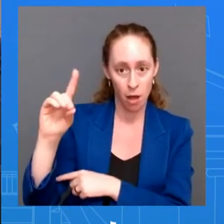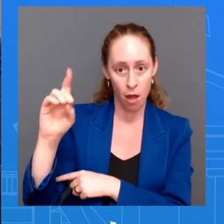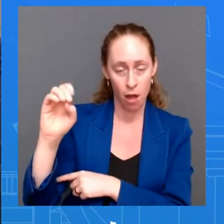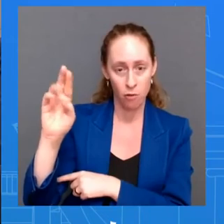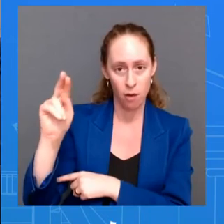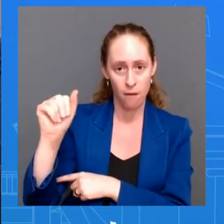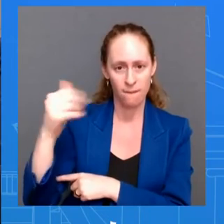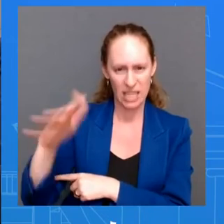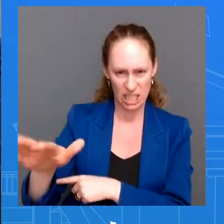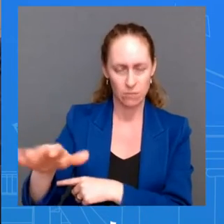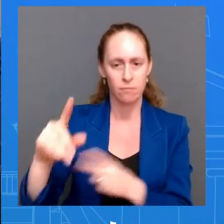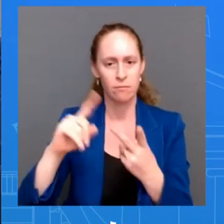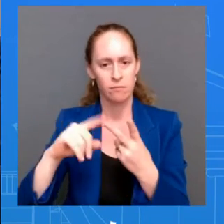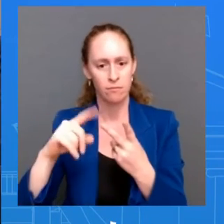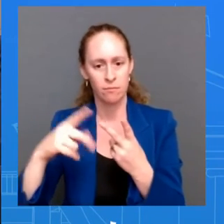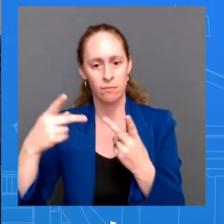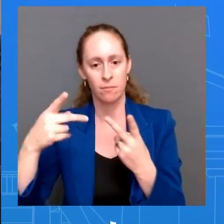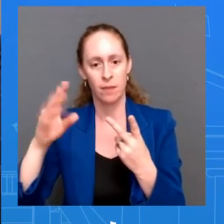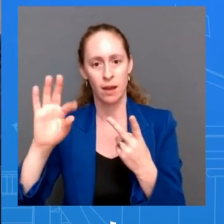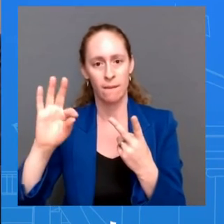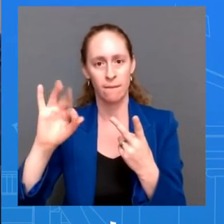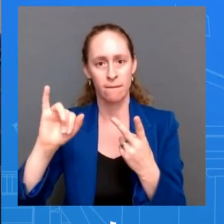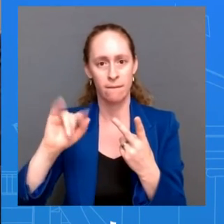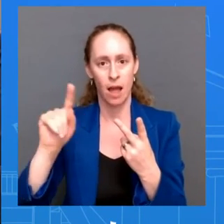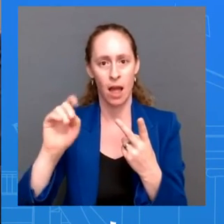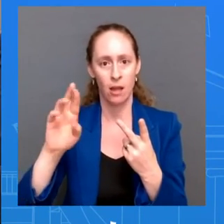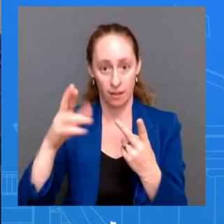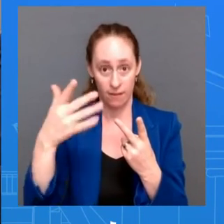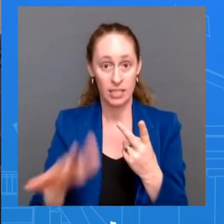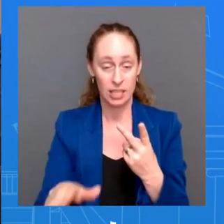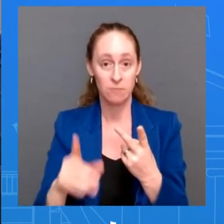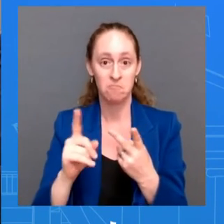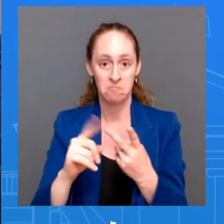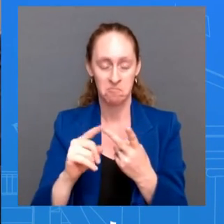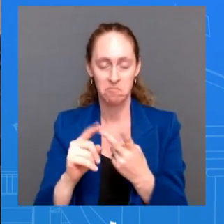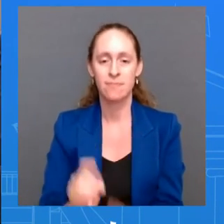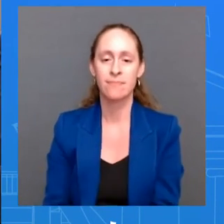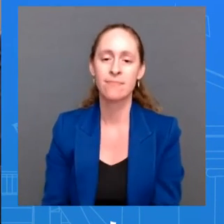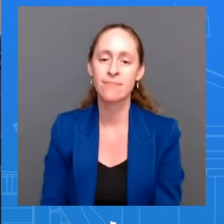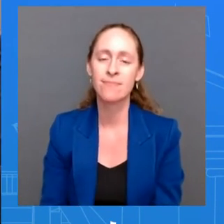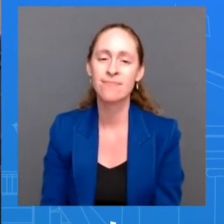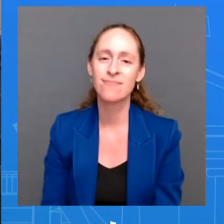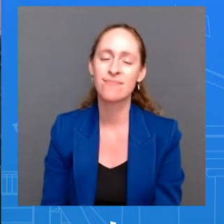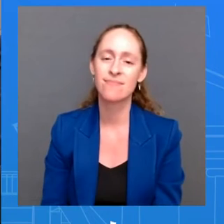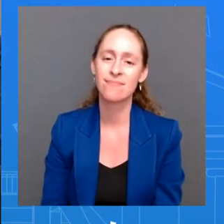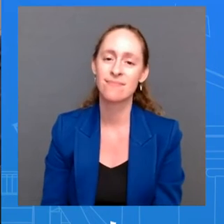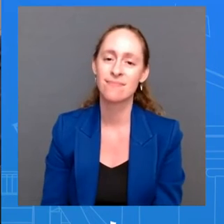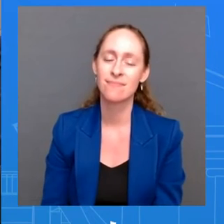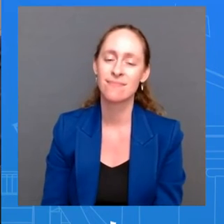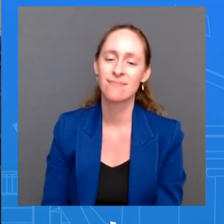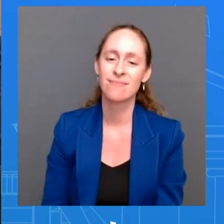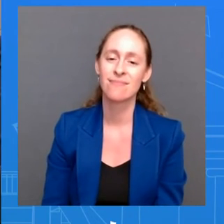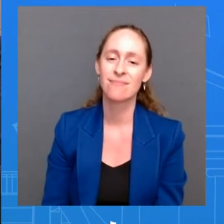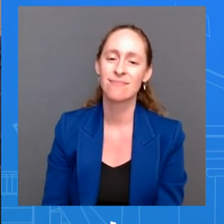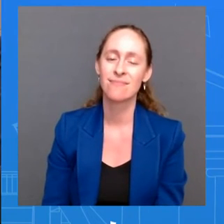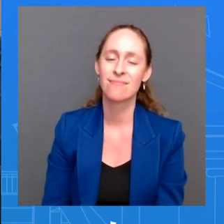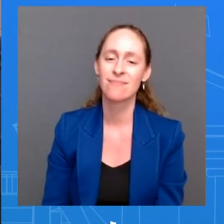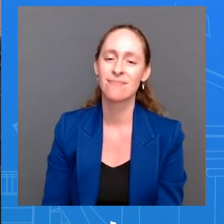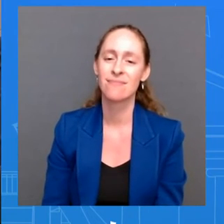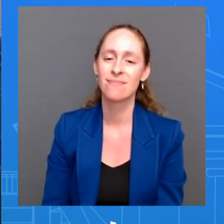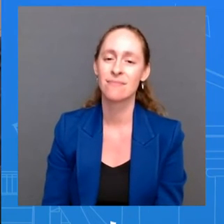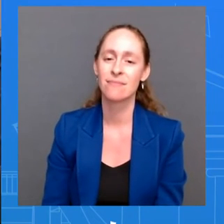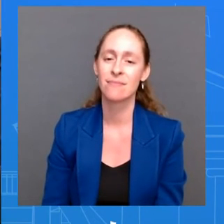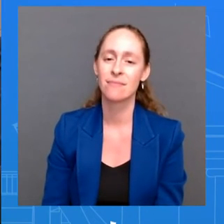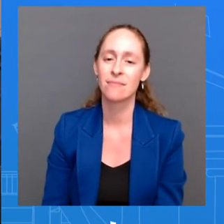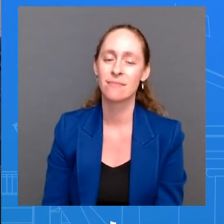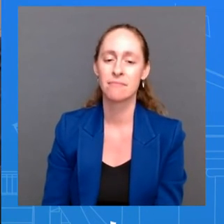doses for half of Americans. Do you think that, is that reflective of what you think demand will be for the booster shots in the fall? And what do